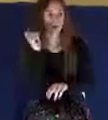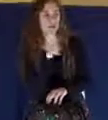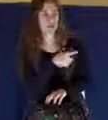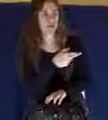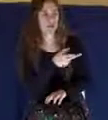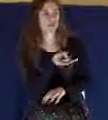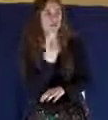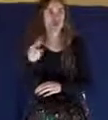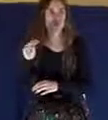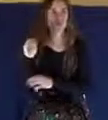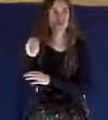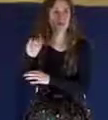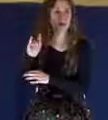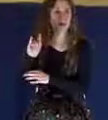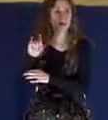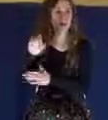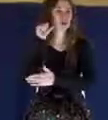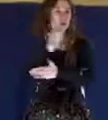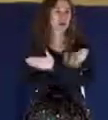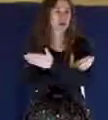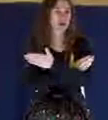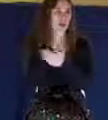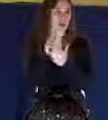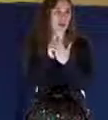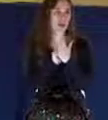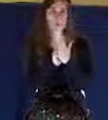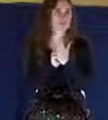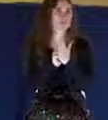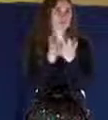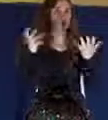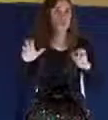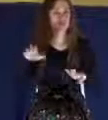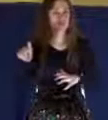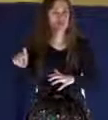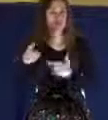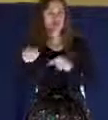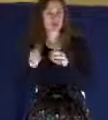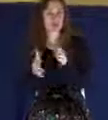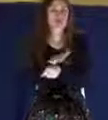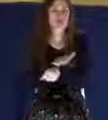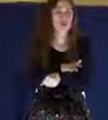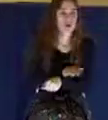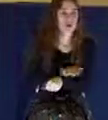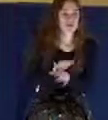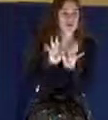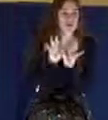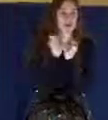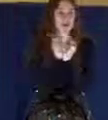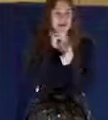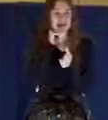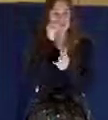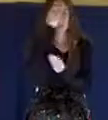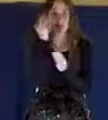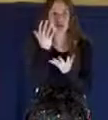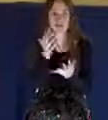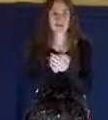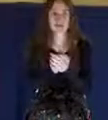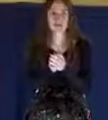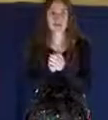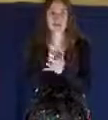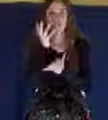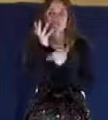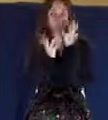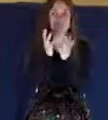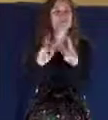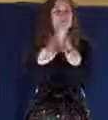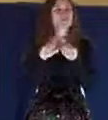Moabite daughters-in-law. So she's trying to cover up her family's disobedience. That's what a lot of people say on this. I disagree.